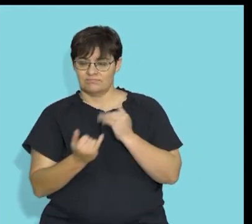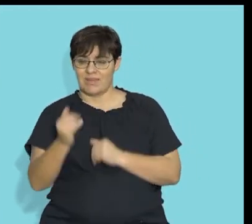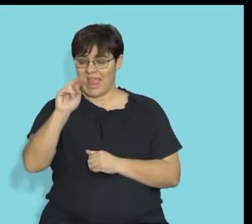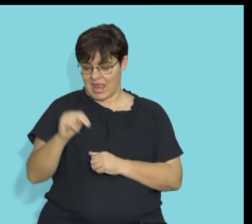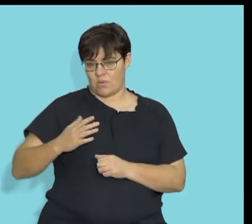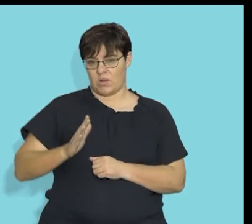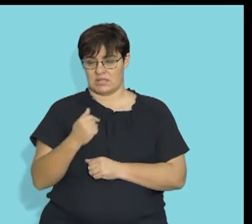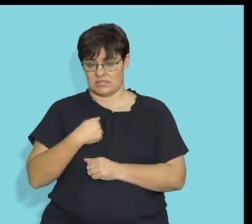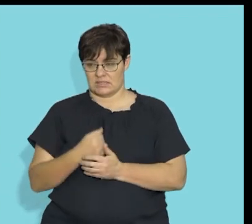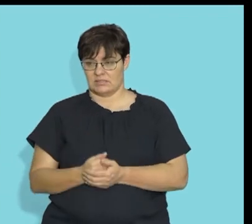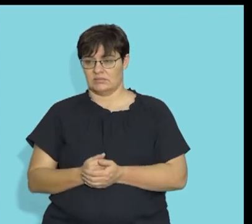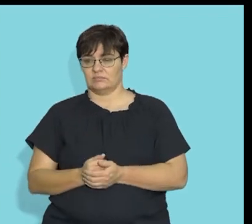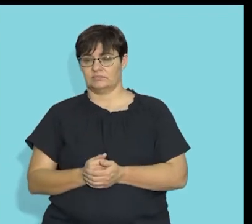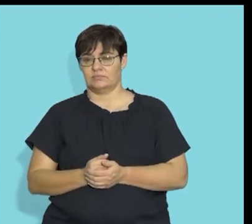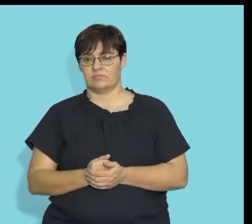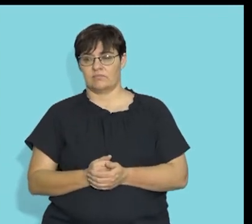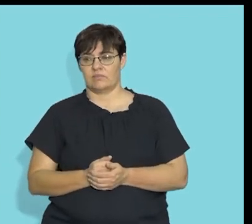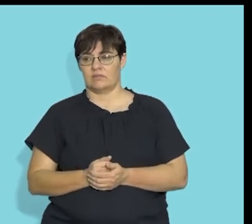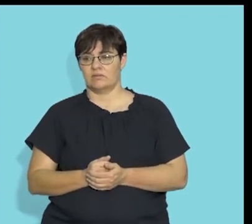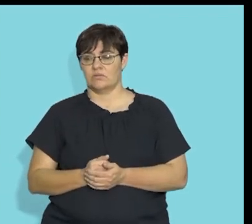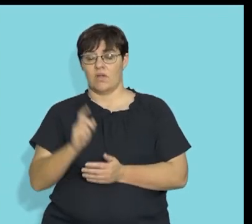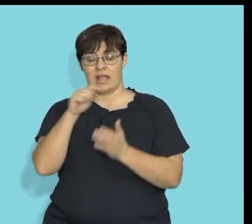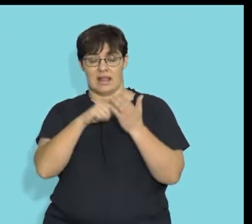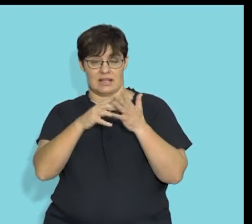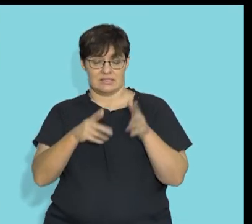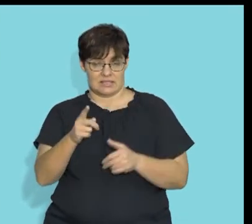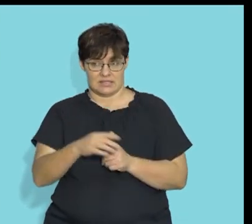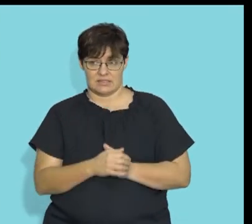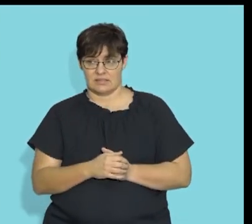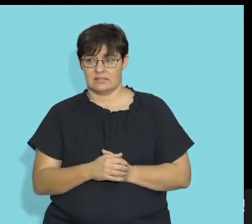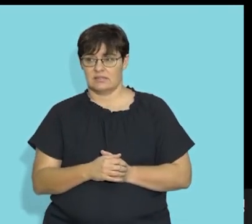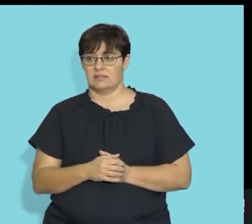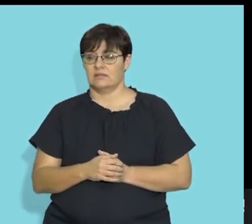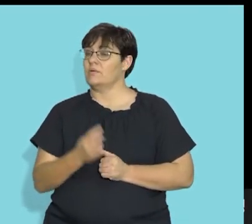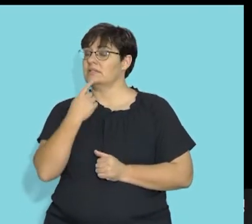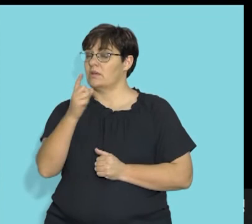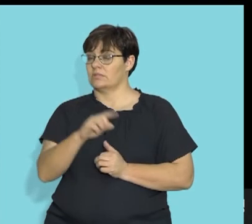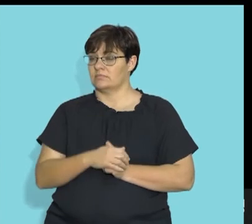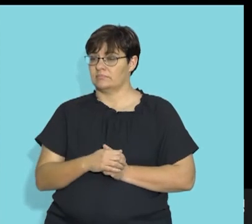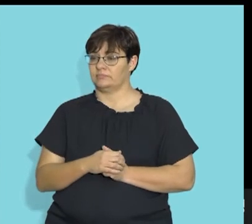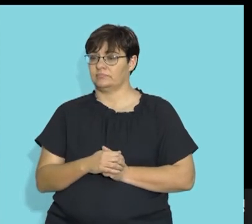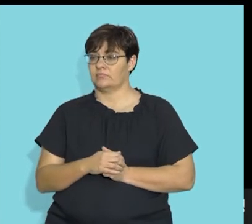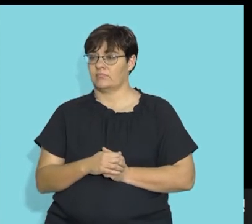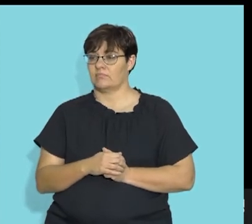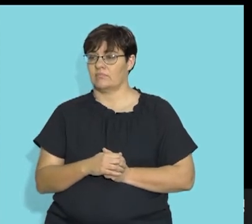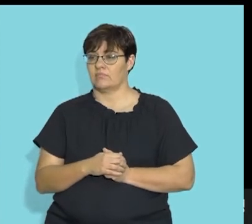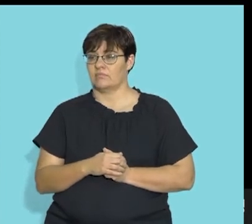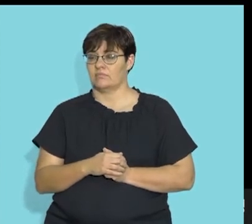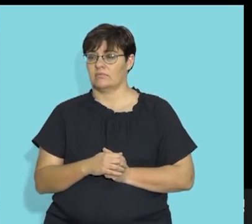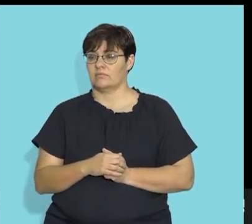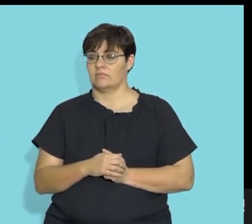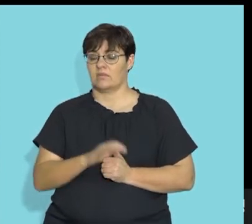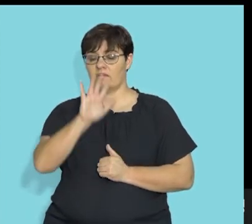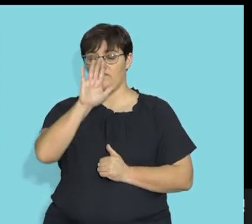to isolate my n. So first, let's get our calculator. And I'm going to say